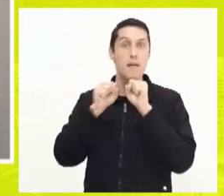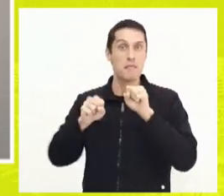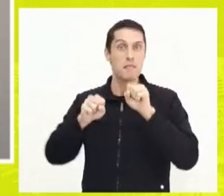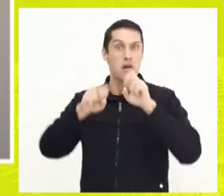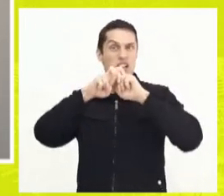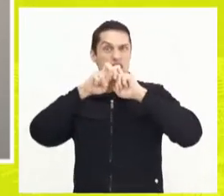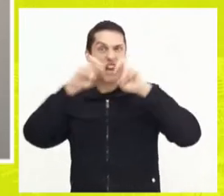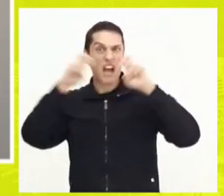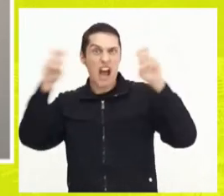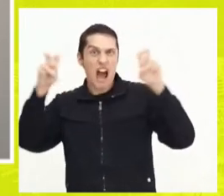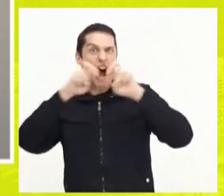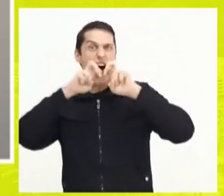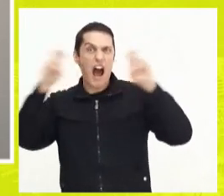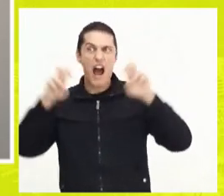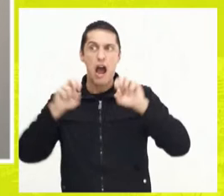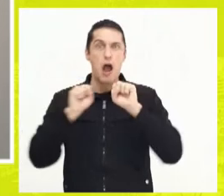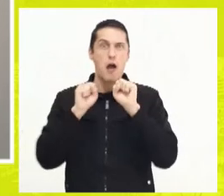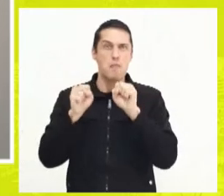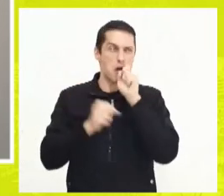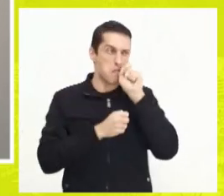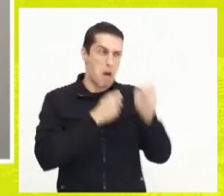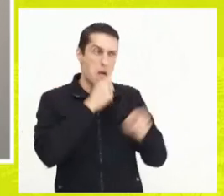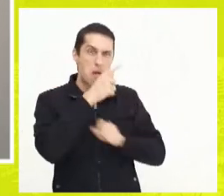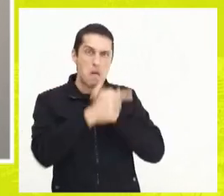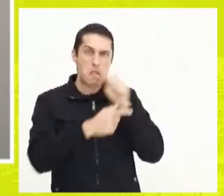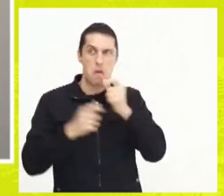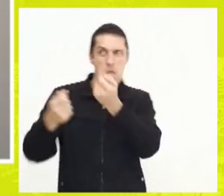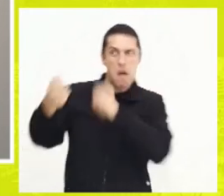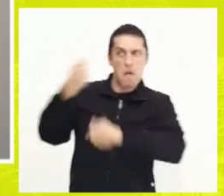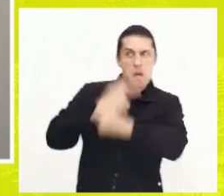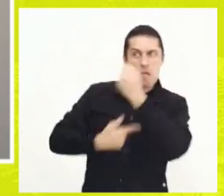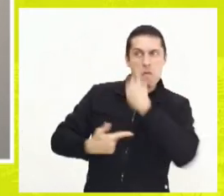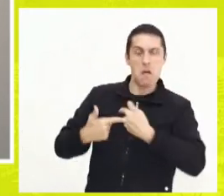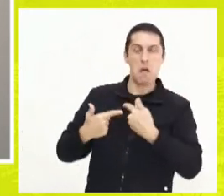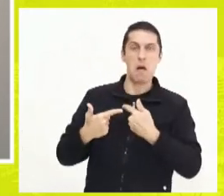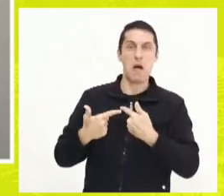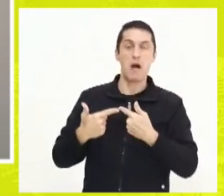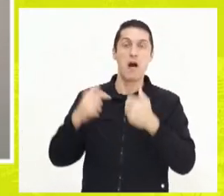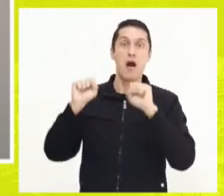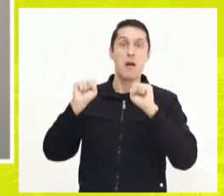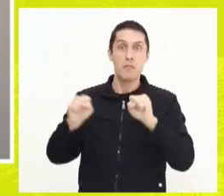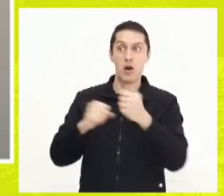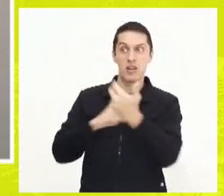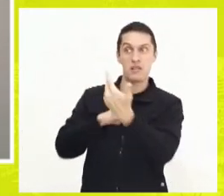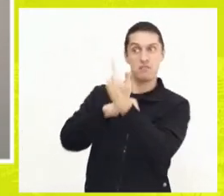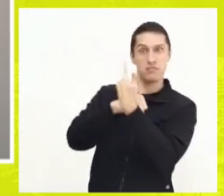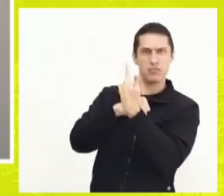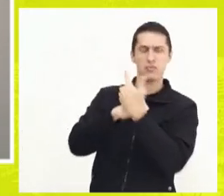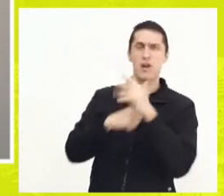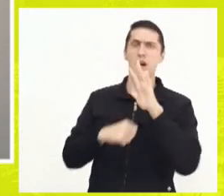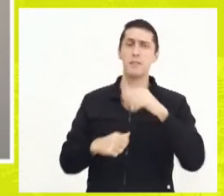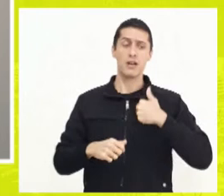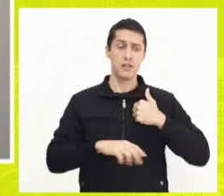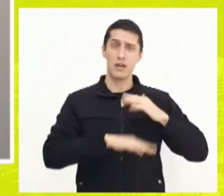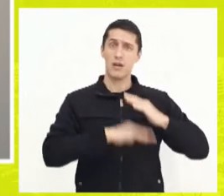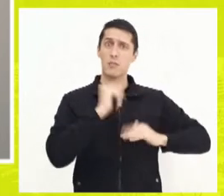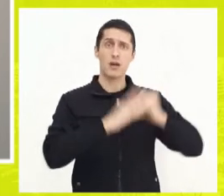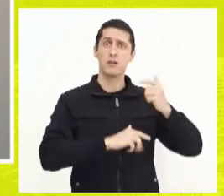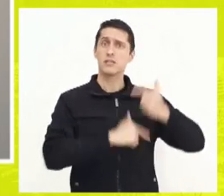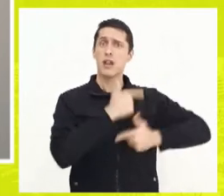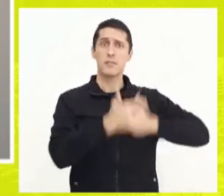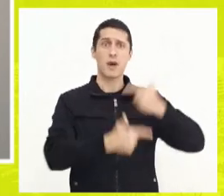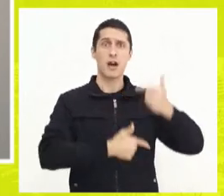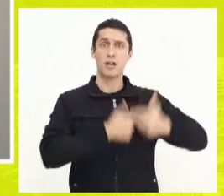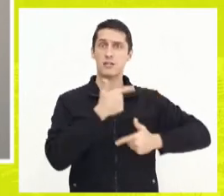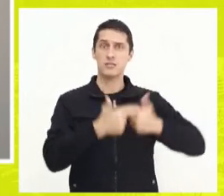that can yell at me feel me ridicule me and the reporter is not doing anything that's